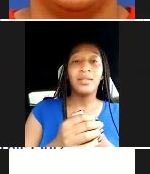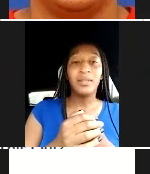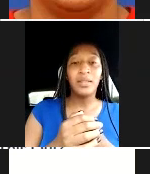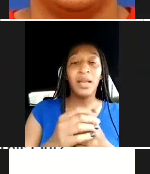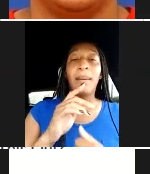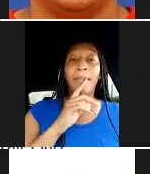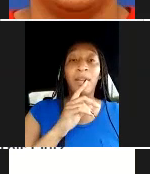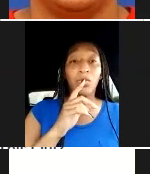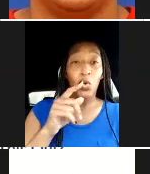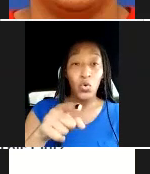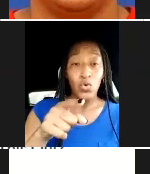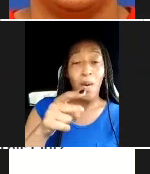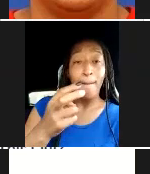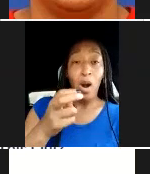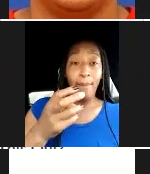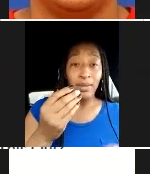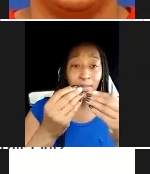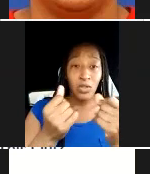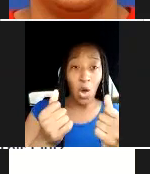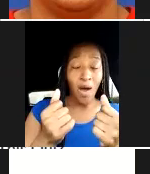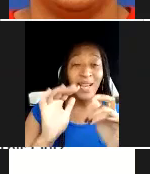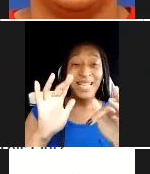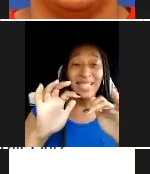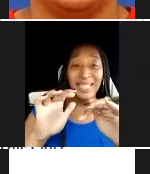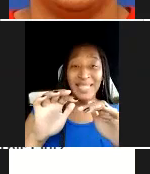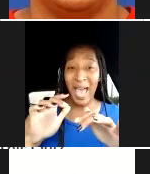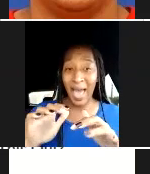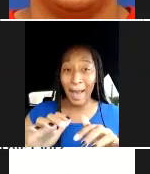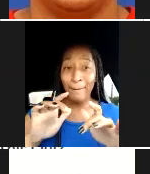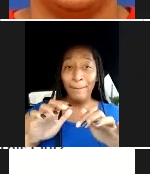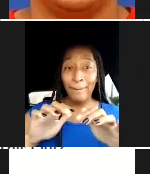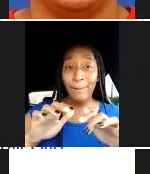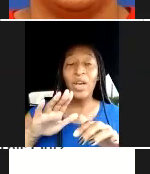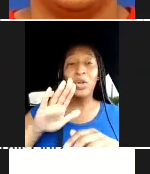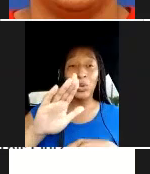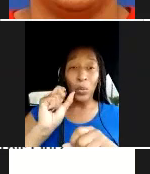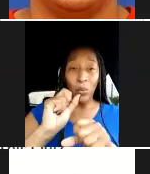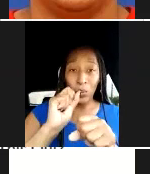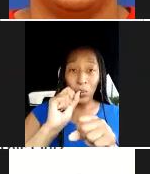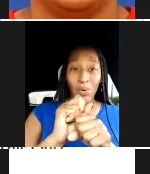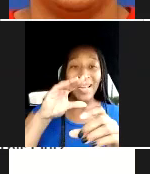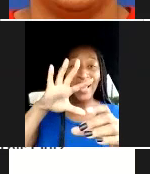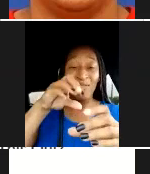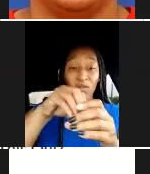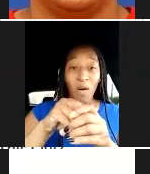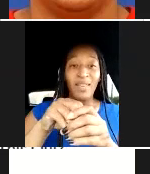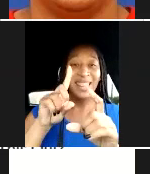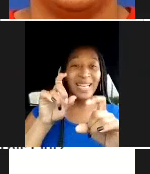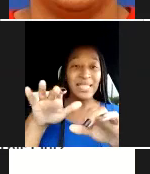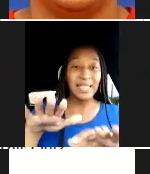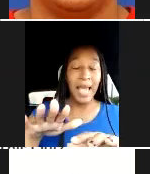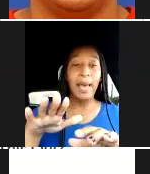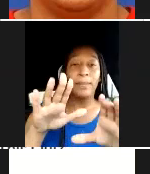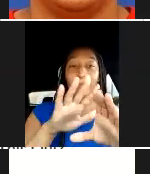the problems, type your work in the exam space. You must show your work to receive credit. No credit will be given